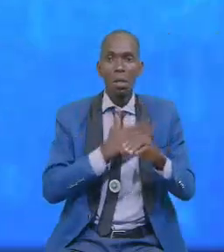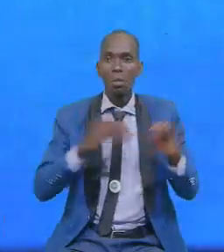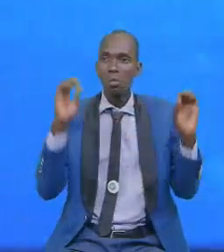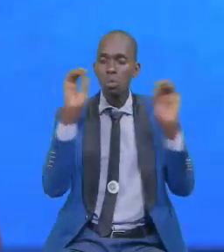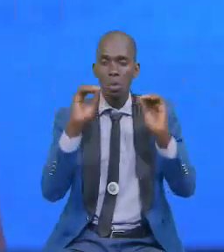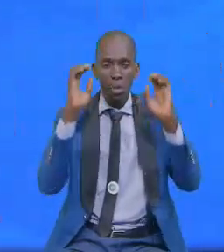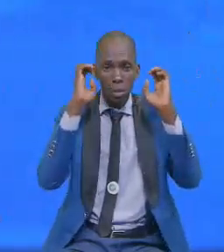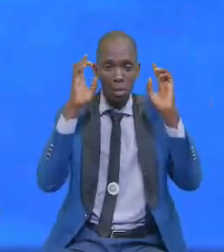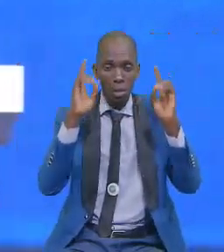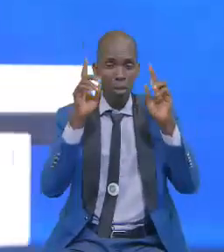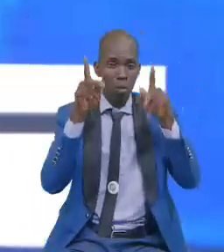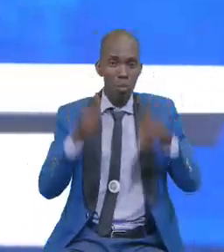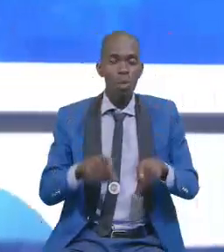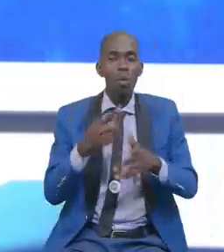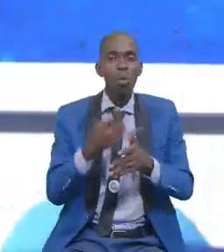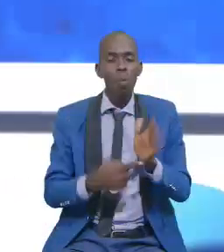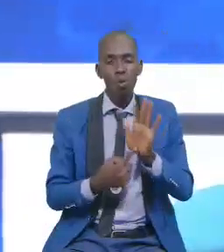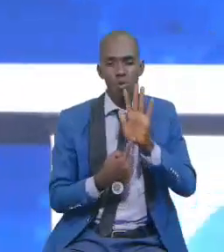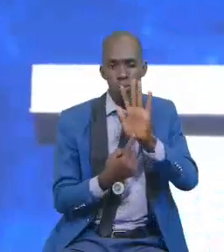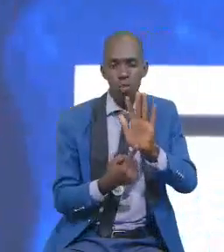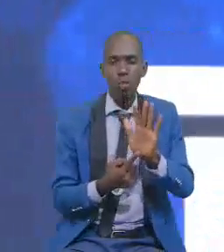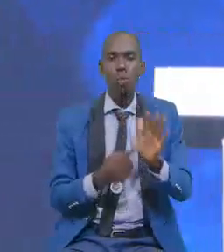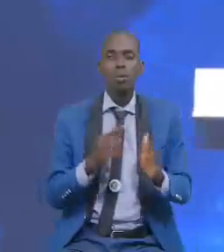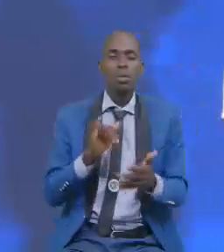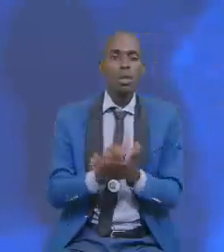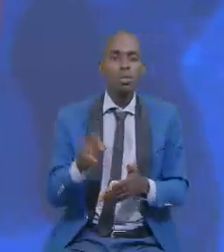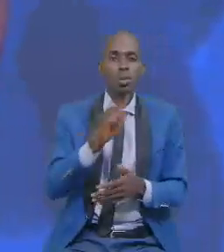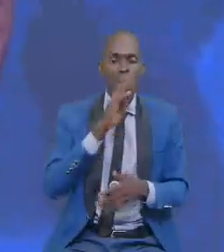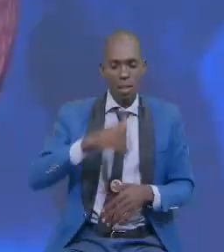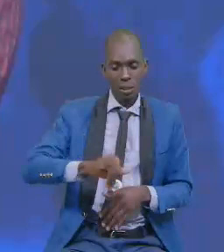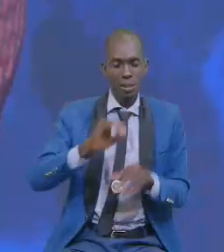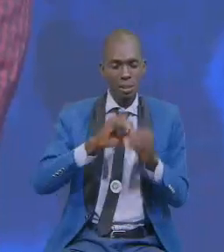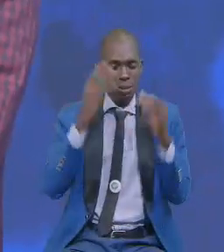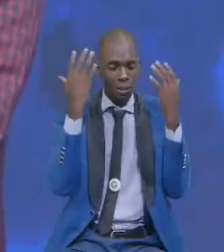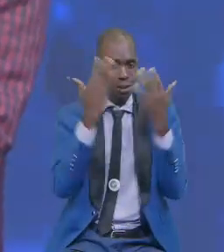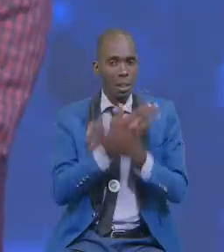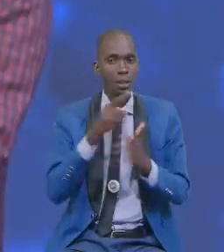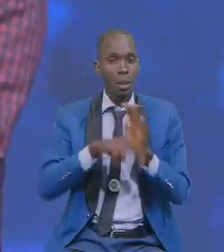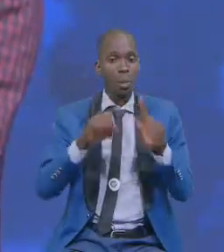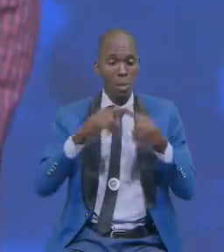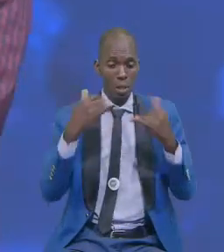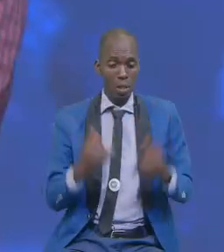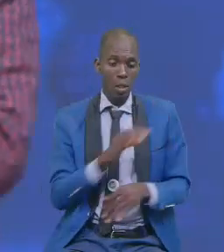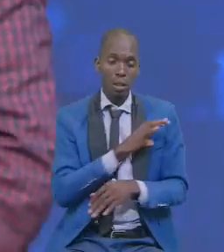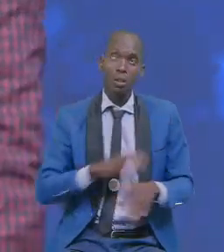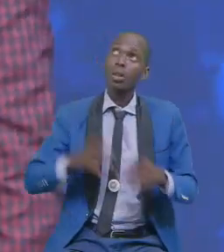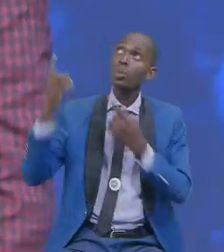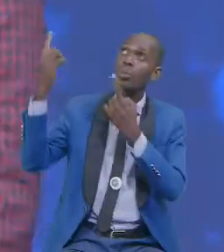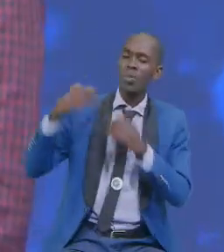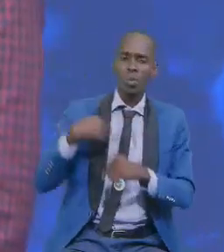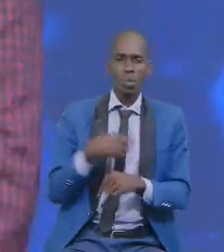What shows you are still in darkness, but now Christ has come. And we'll see a great